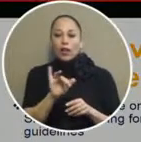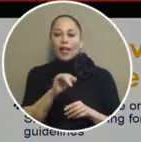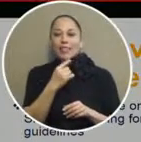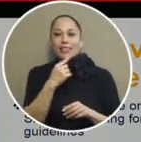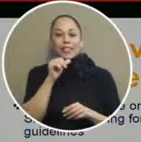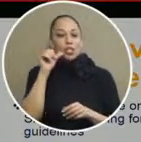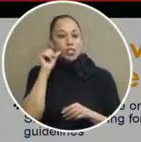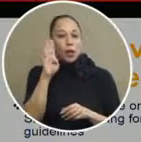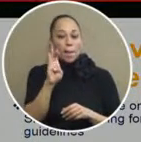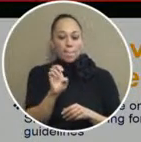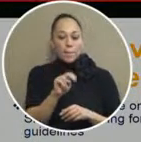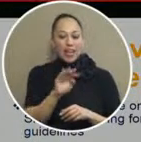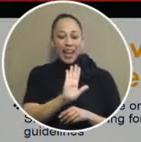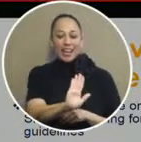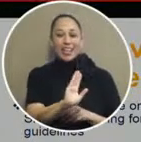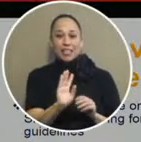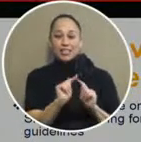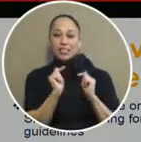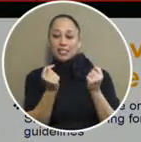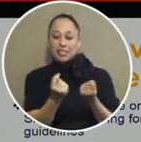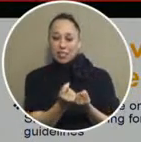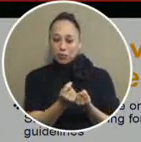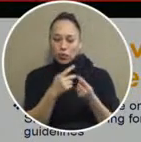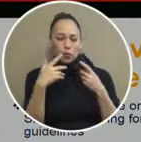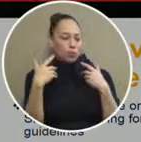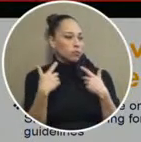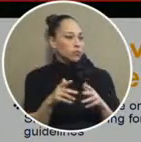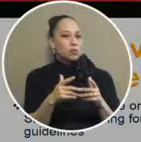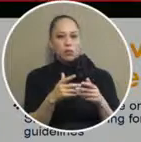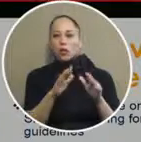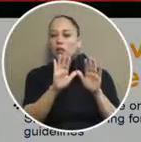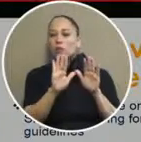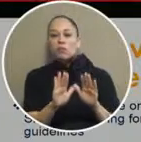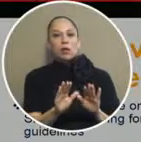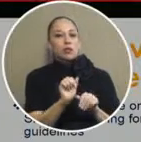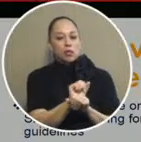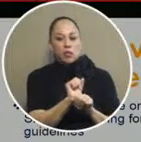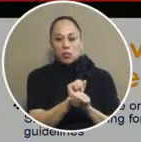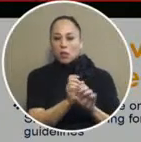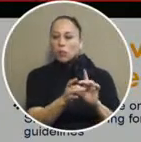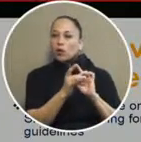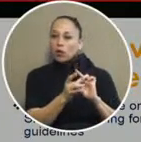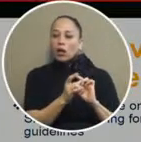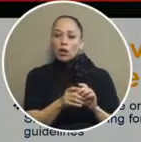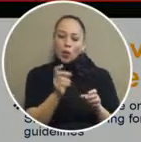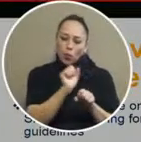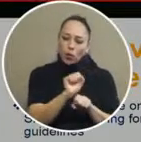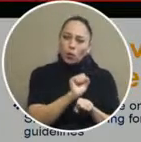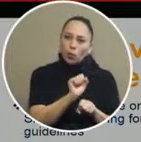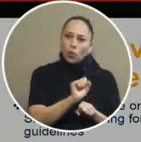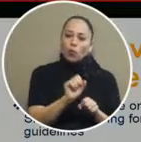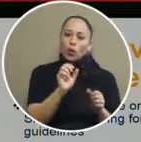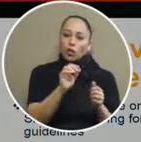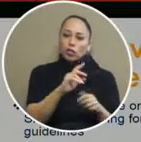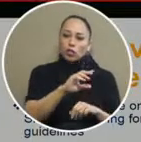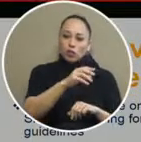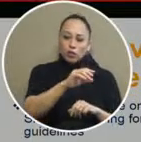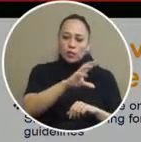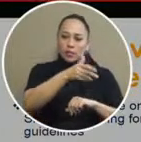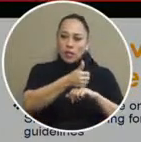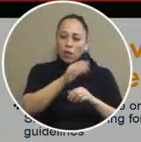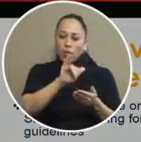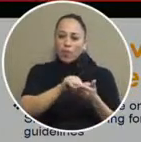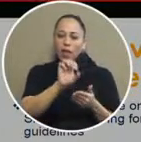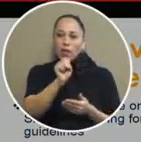but Ben and his team have been remarkable in terms of really working with us to set this shelter up in